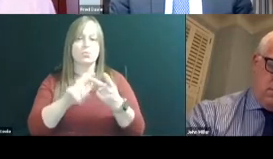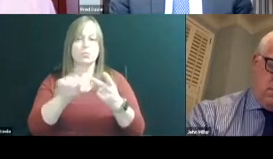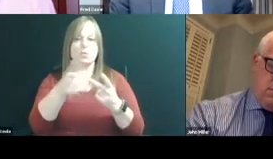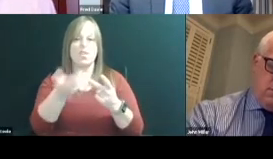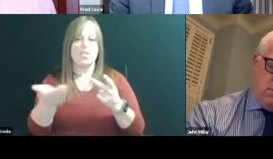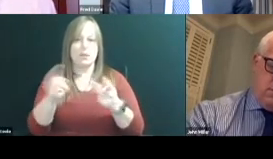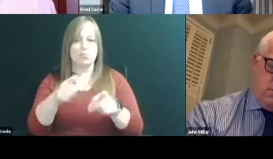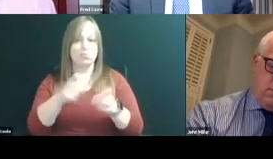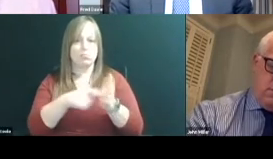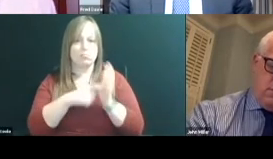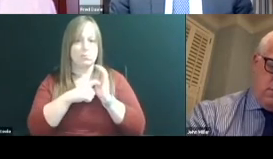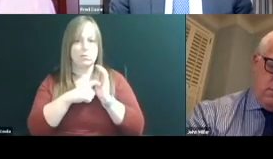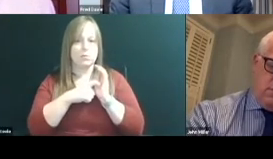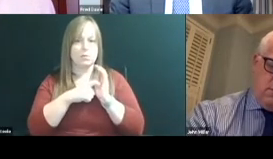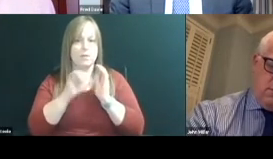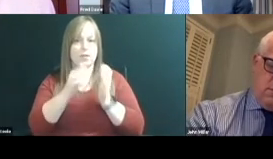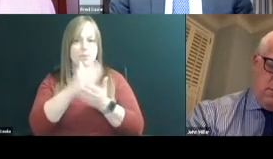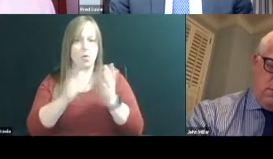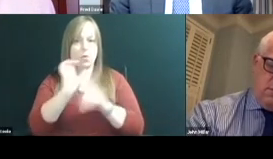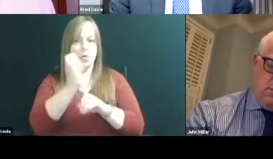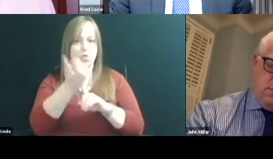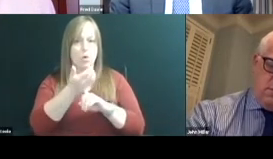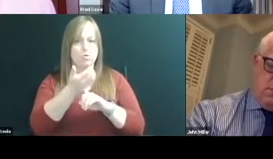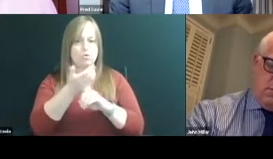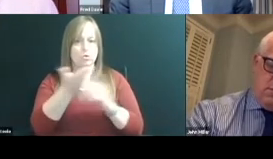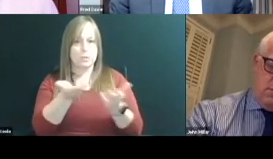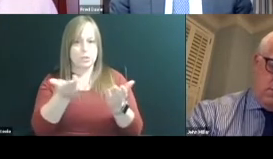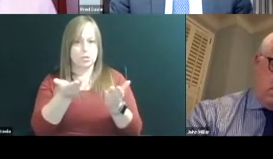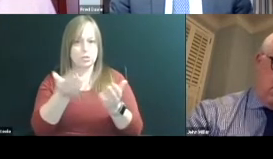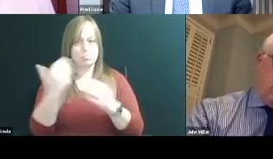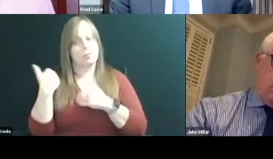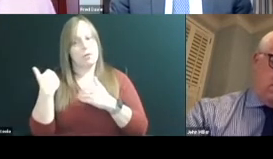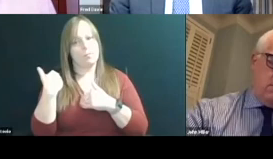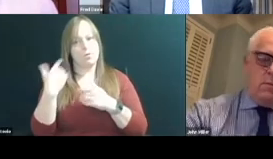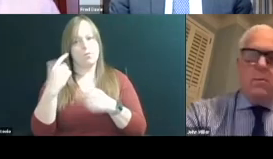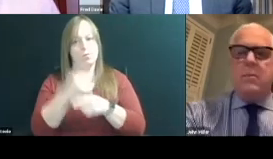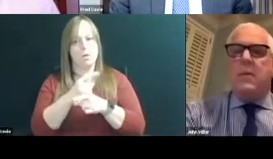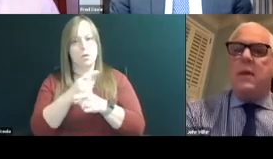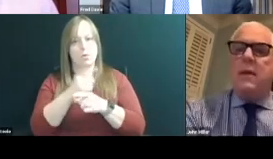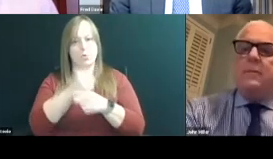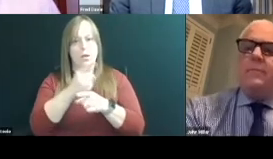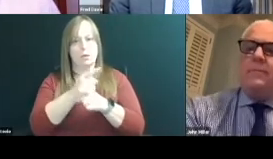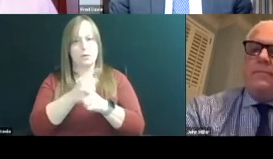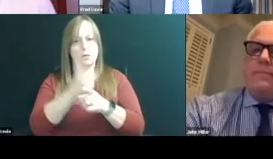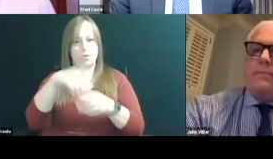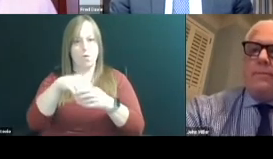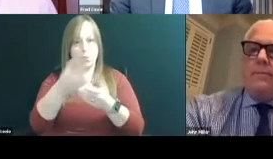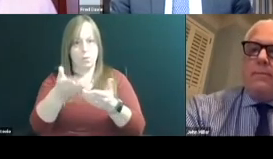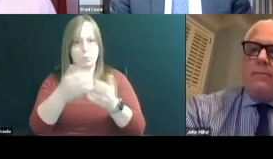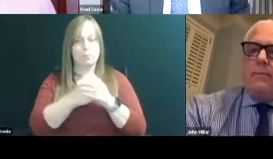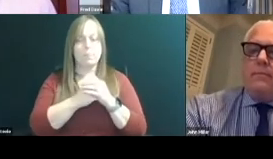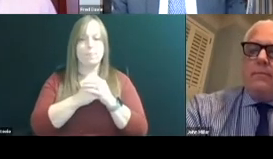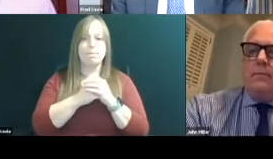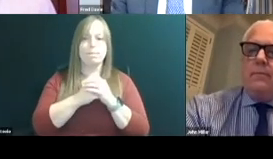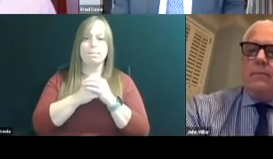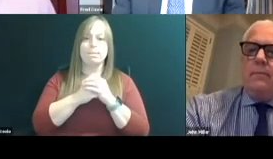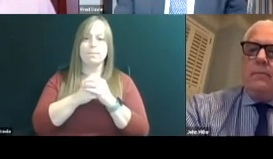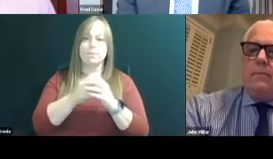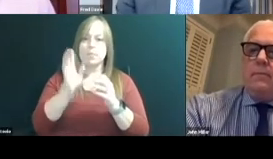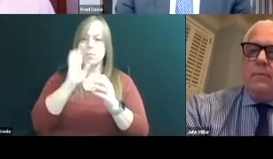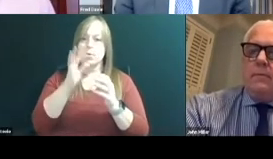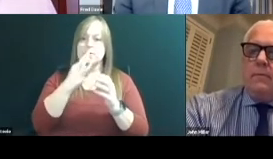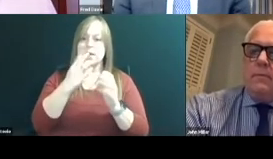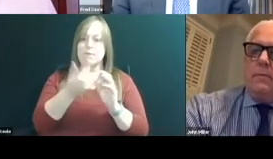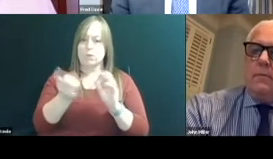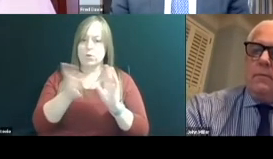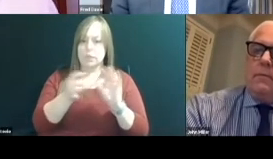need? Because that's part of the culture here as well around accountability, of course, that you're directly involved with. Sure. Well, let me say a few things.